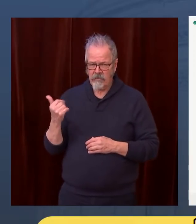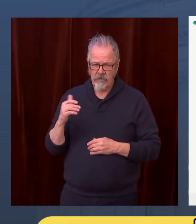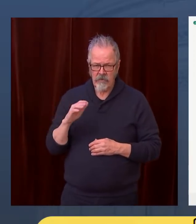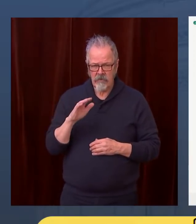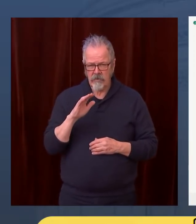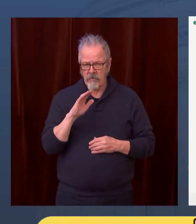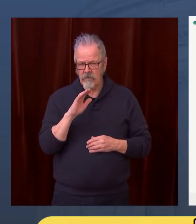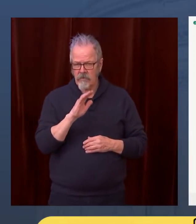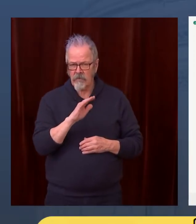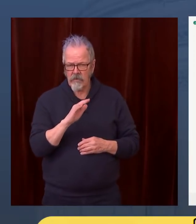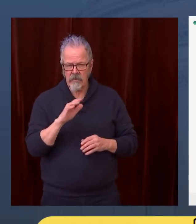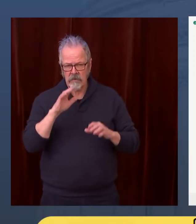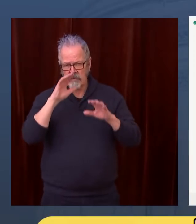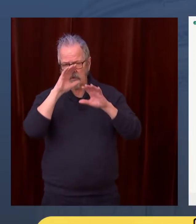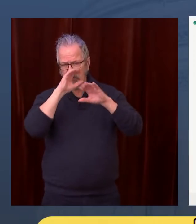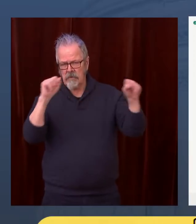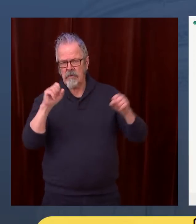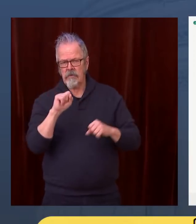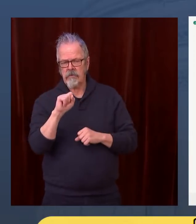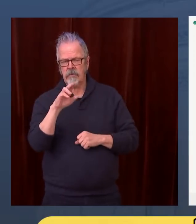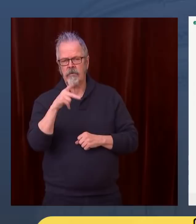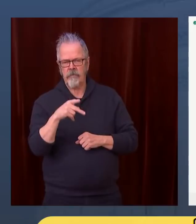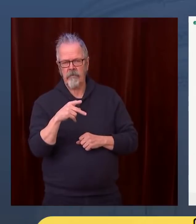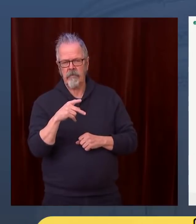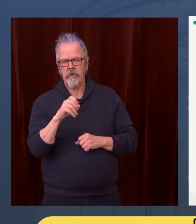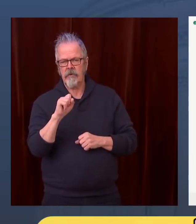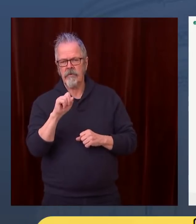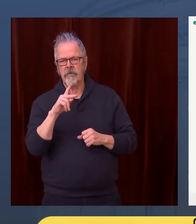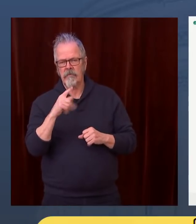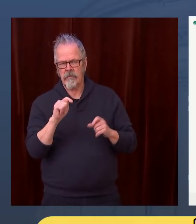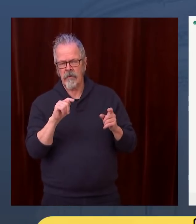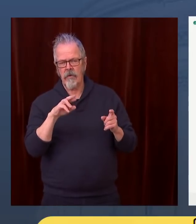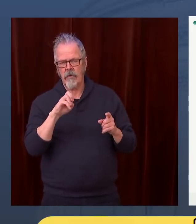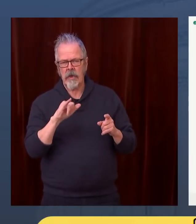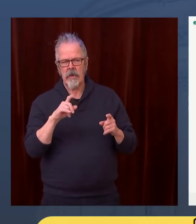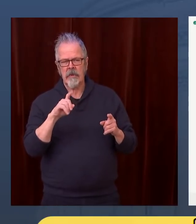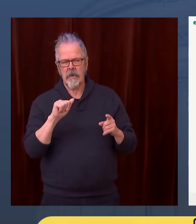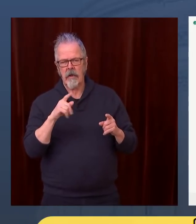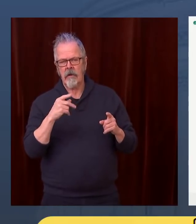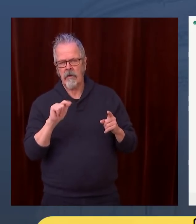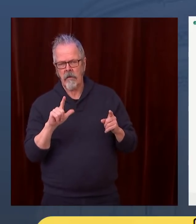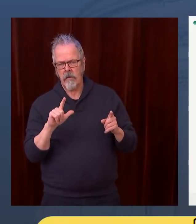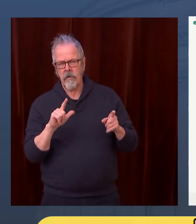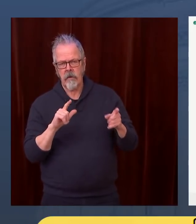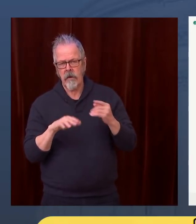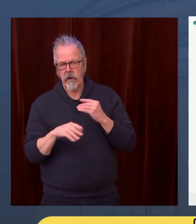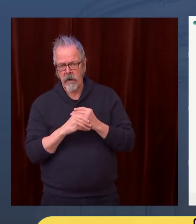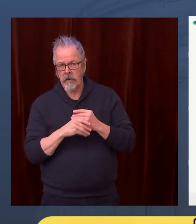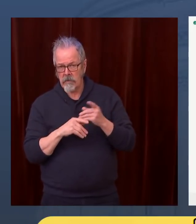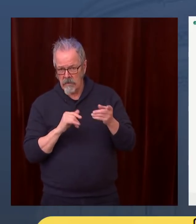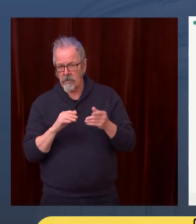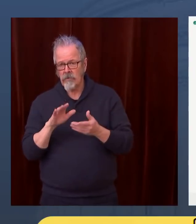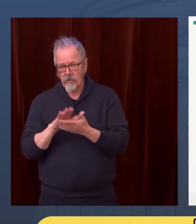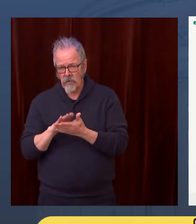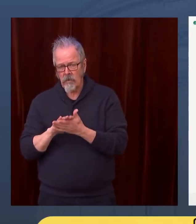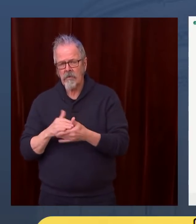here, we will still have some requirements for schools, but things like distancing,